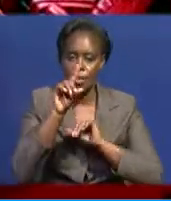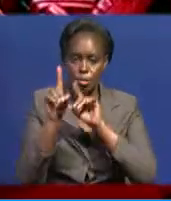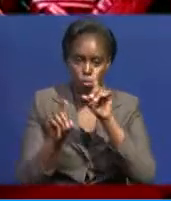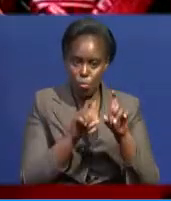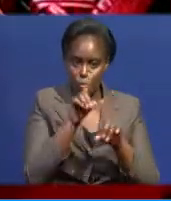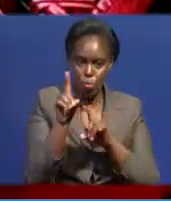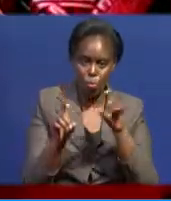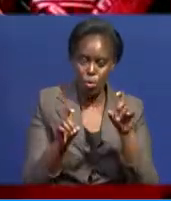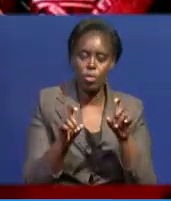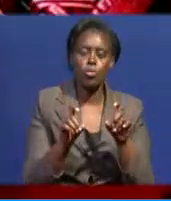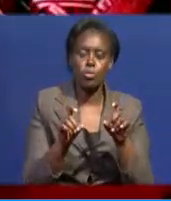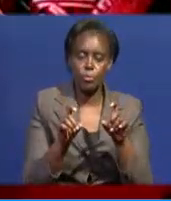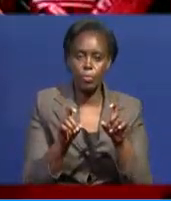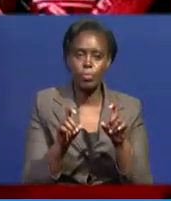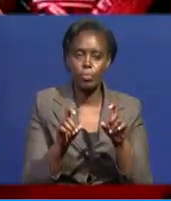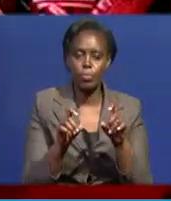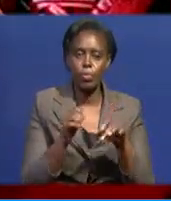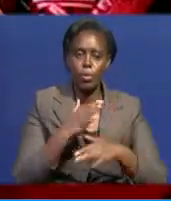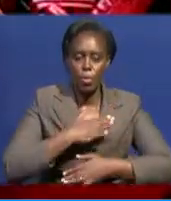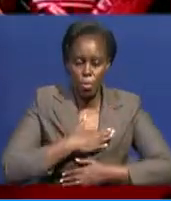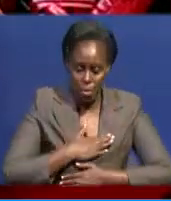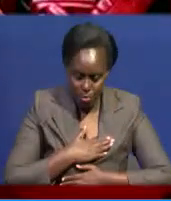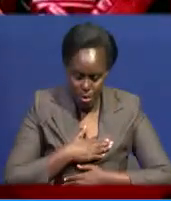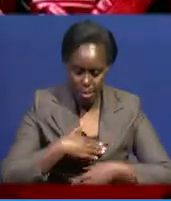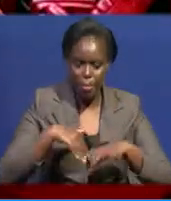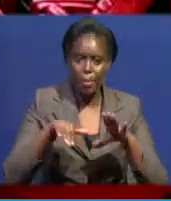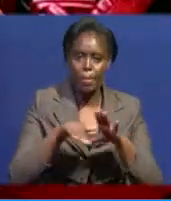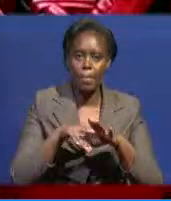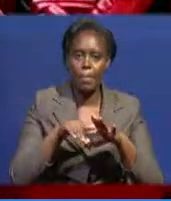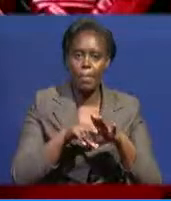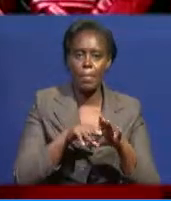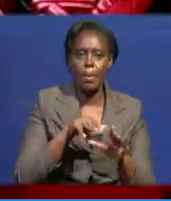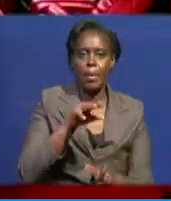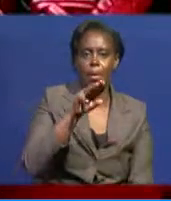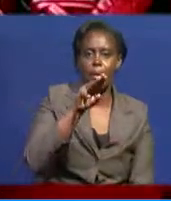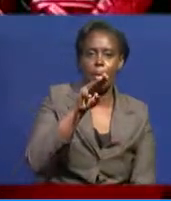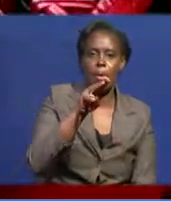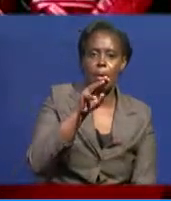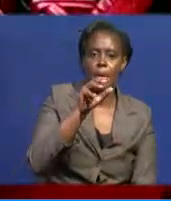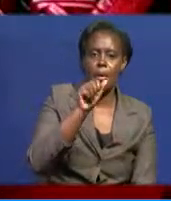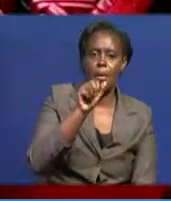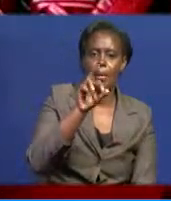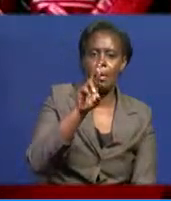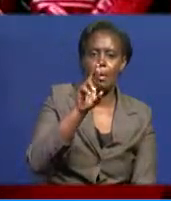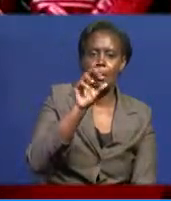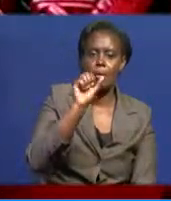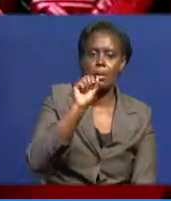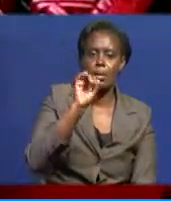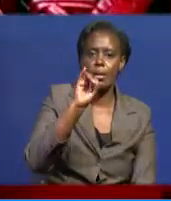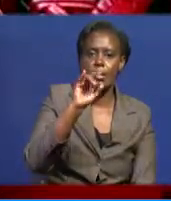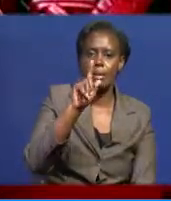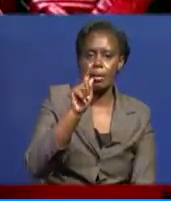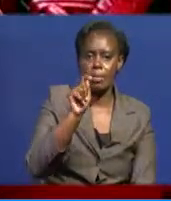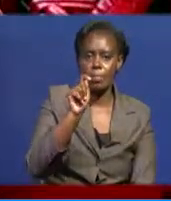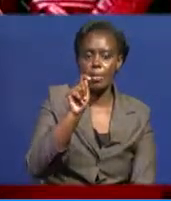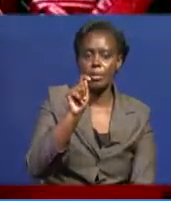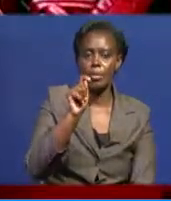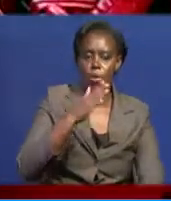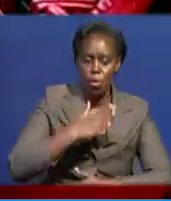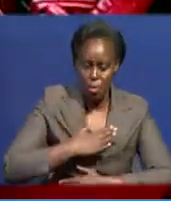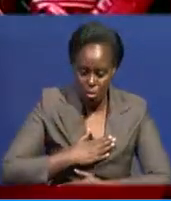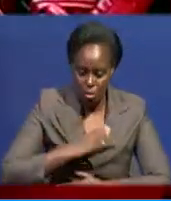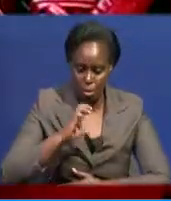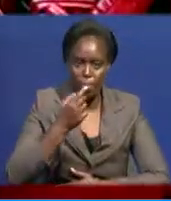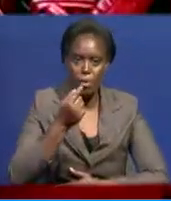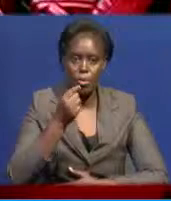Senate. The Honorable Member for Marsabit County, this is Honorable Mohamed Chute, will be asking